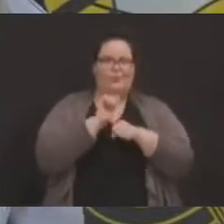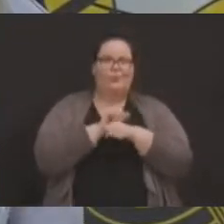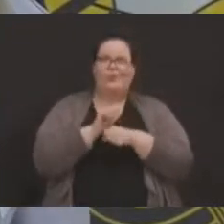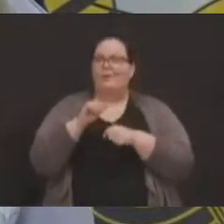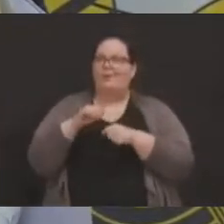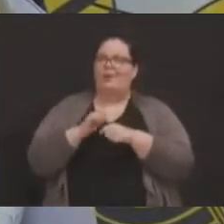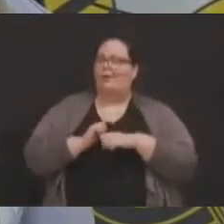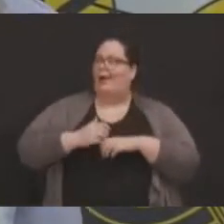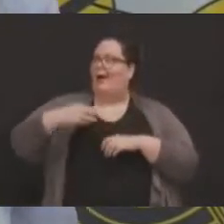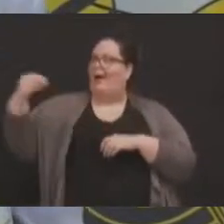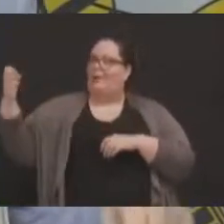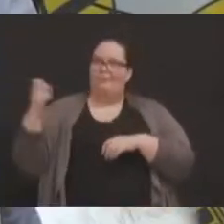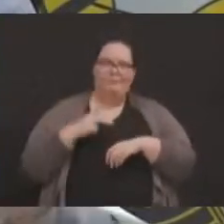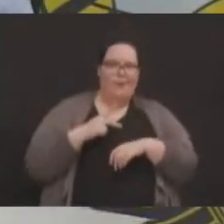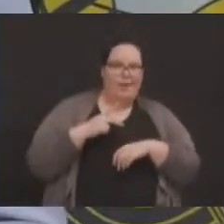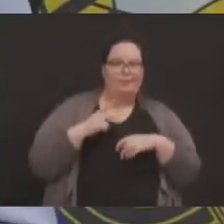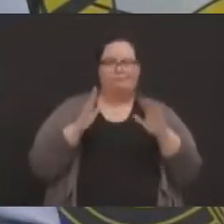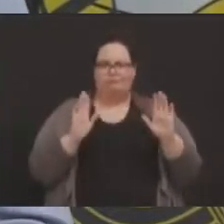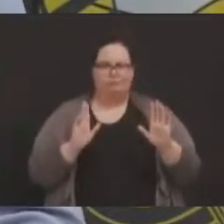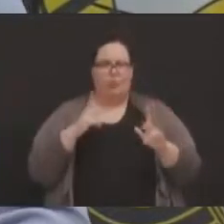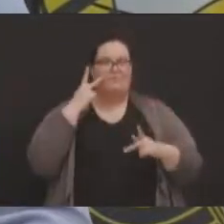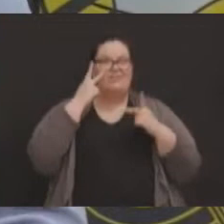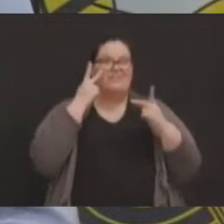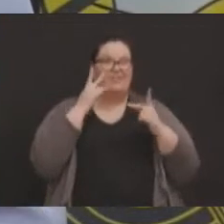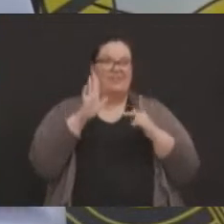zone, the Fredericton area.